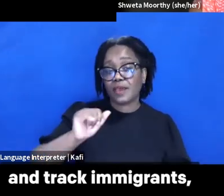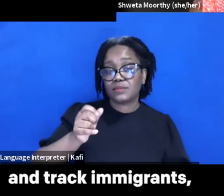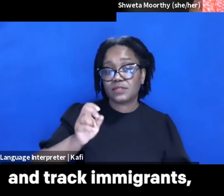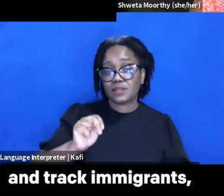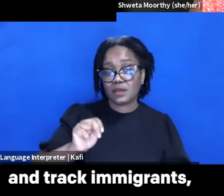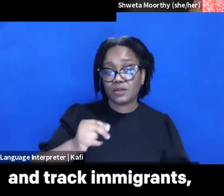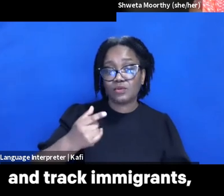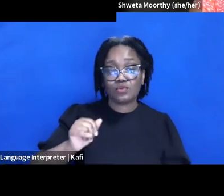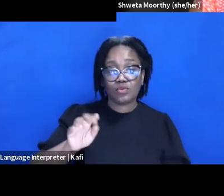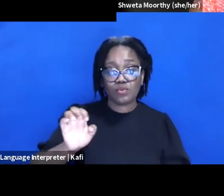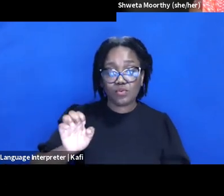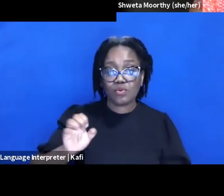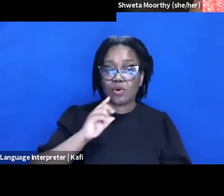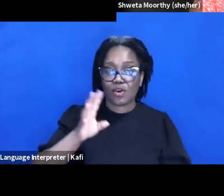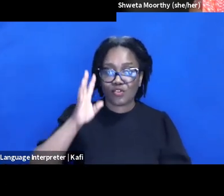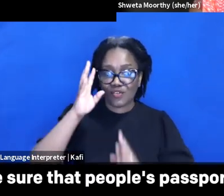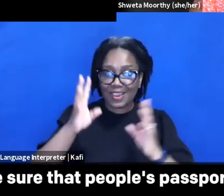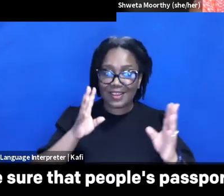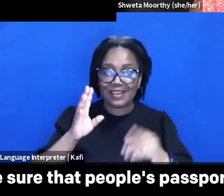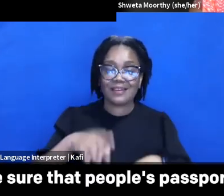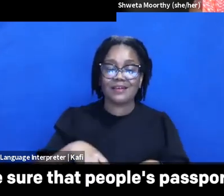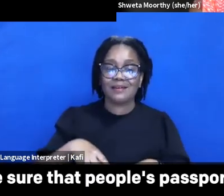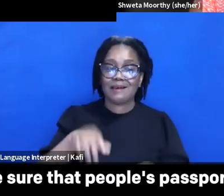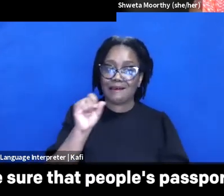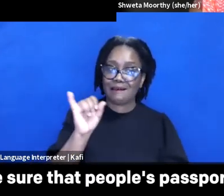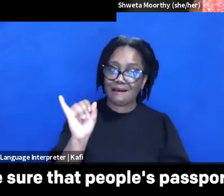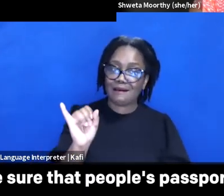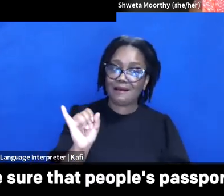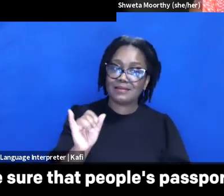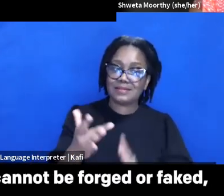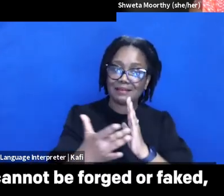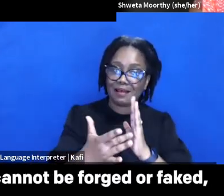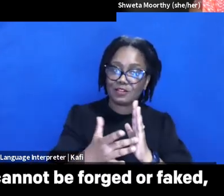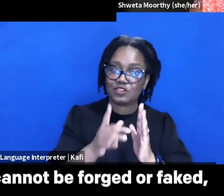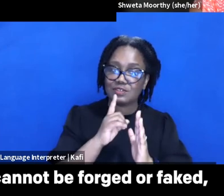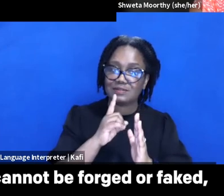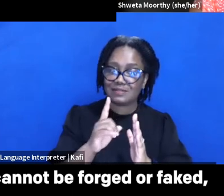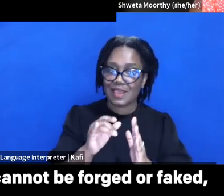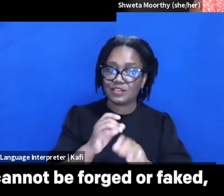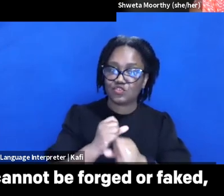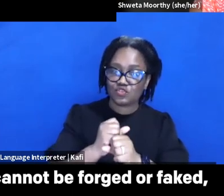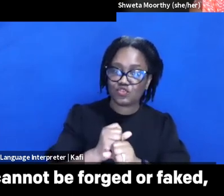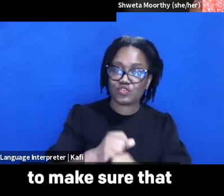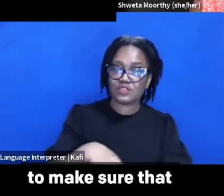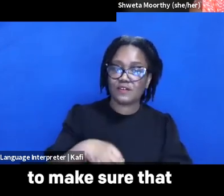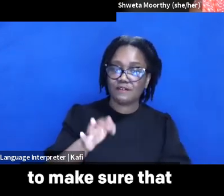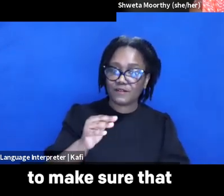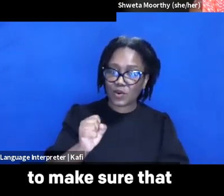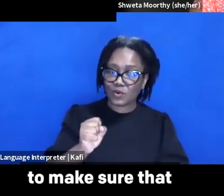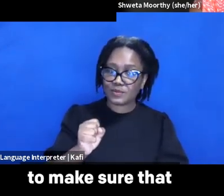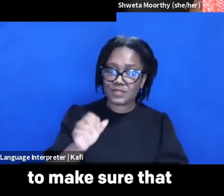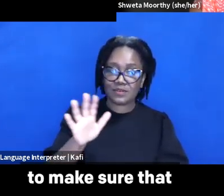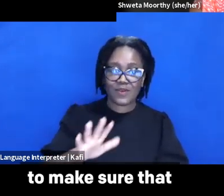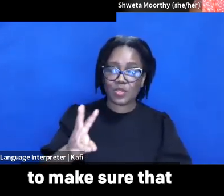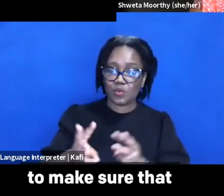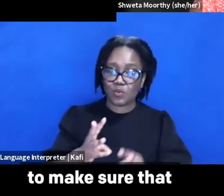tag and track immigrants, make sure that people's passports cannot be forged or faked, to make